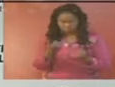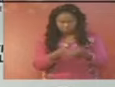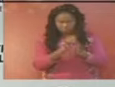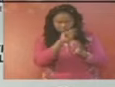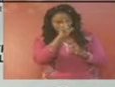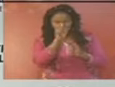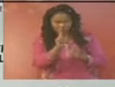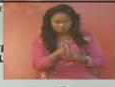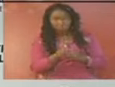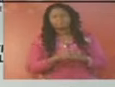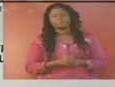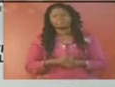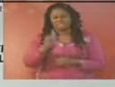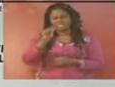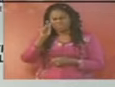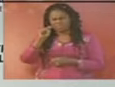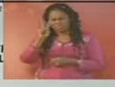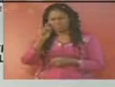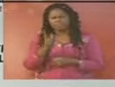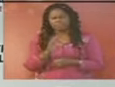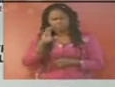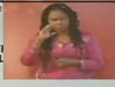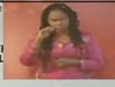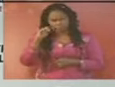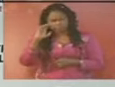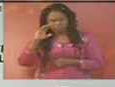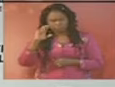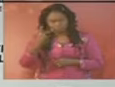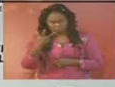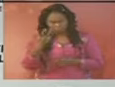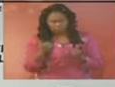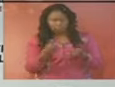Ms. Bavita Gopal, child?